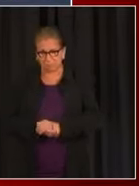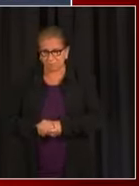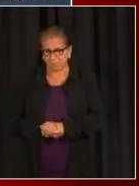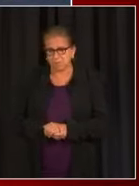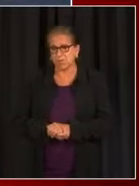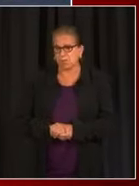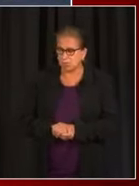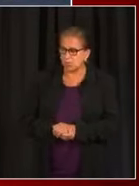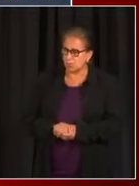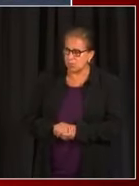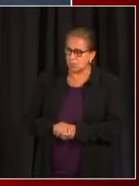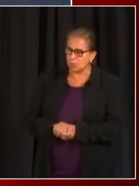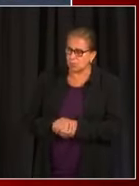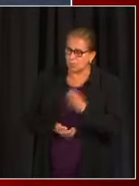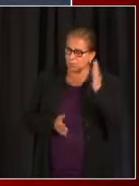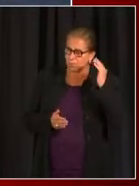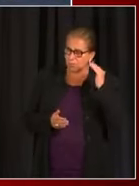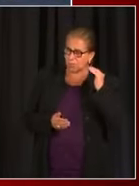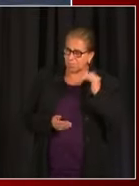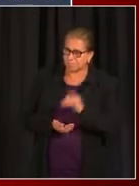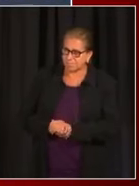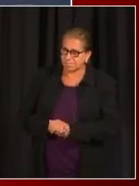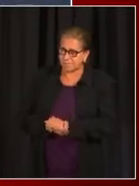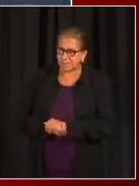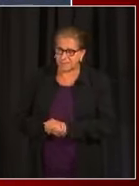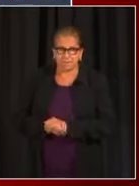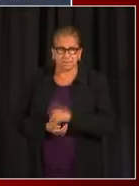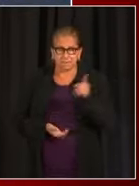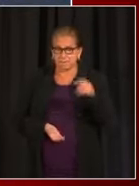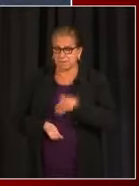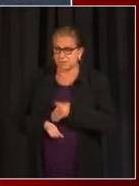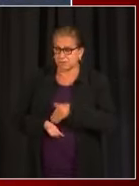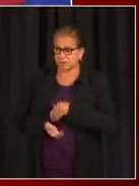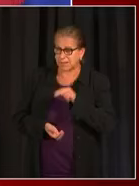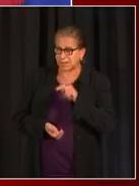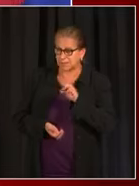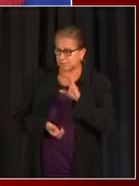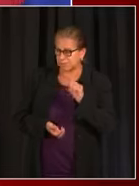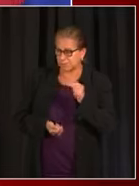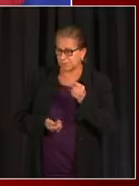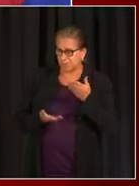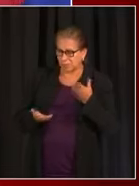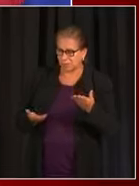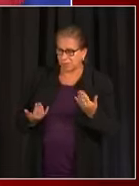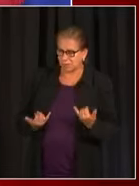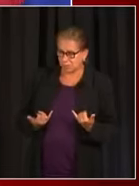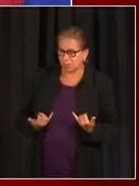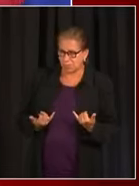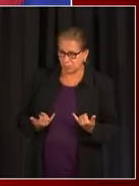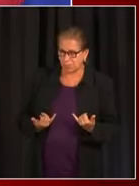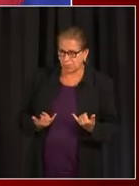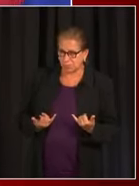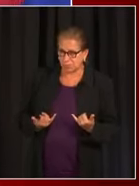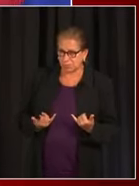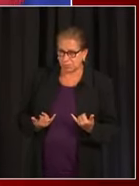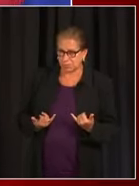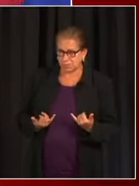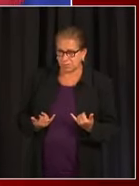We hope, and part of Dr. Nesbitt's recommendation to us to act now is